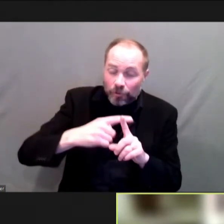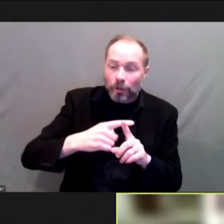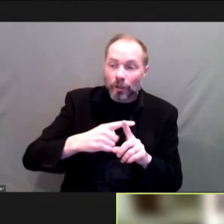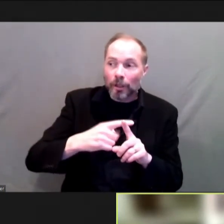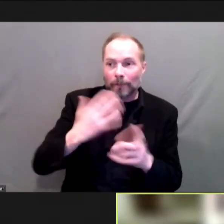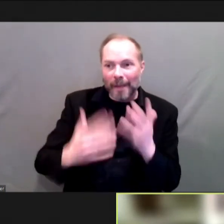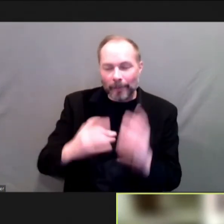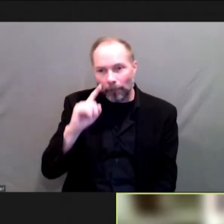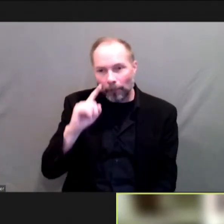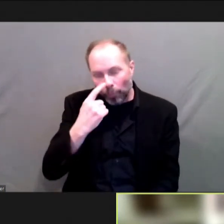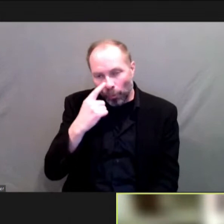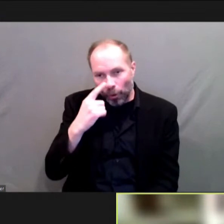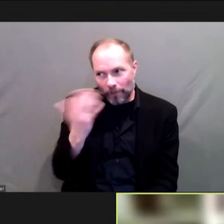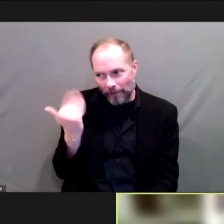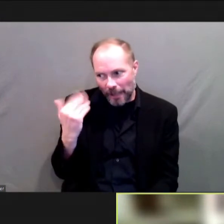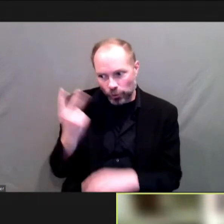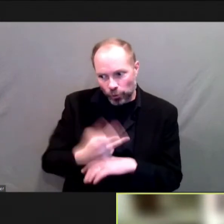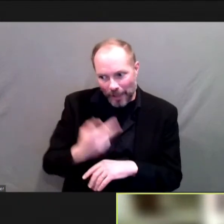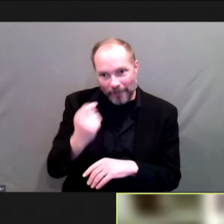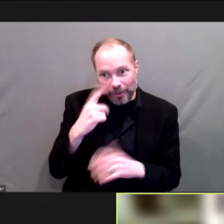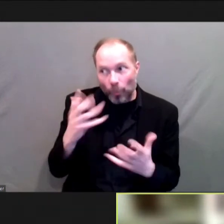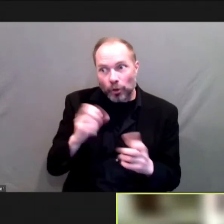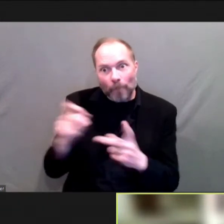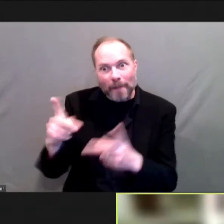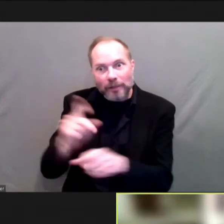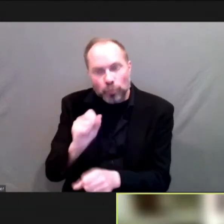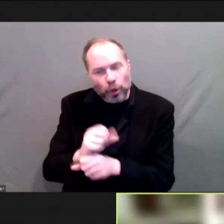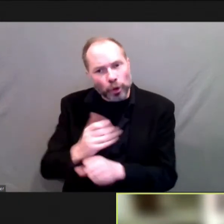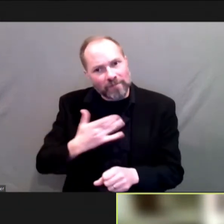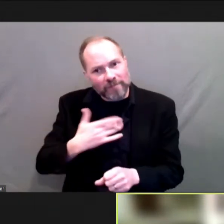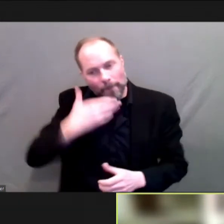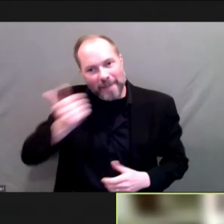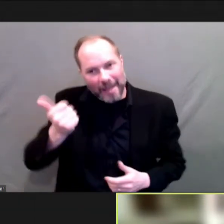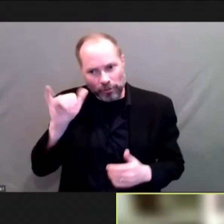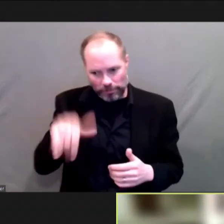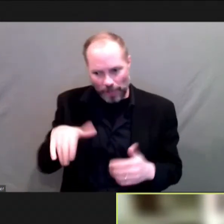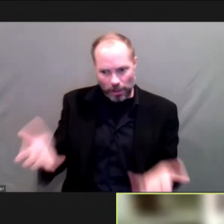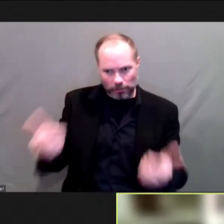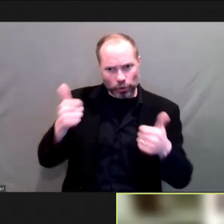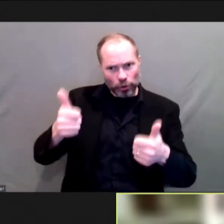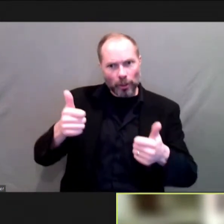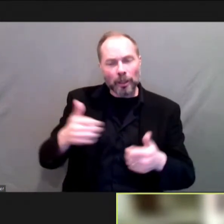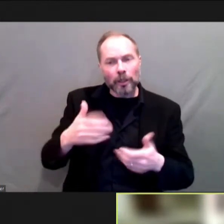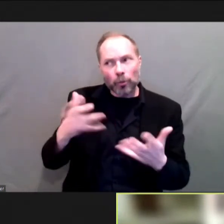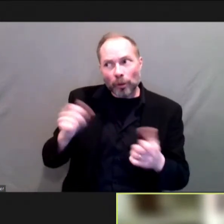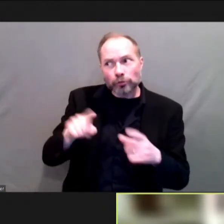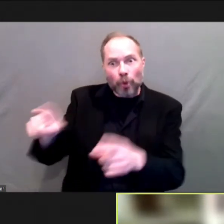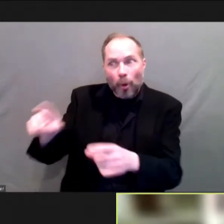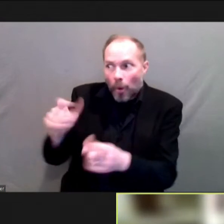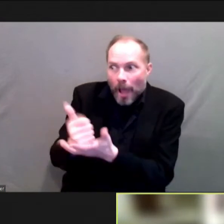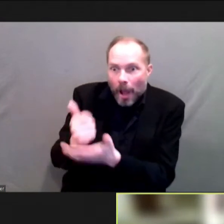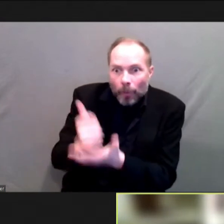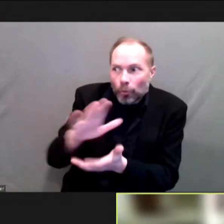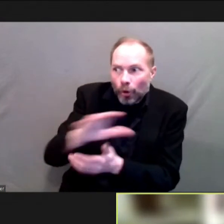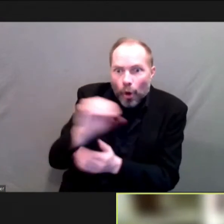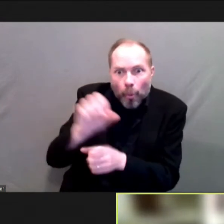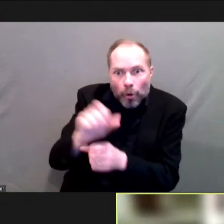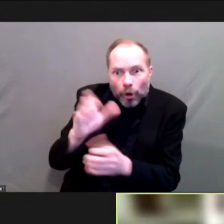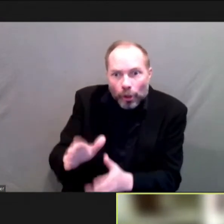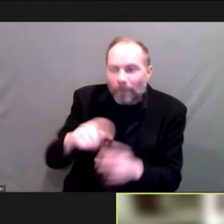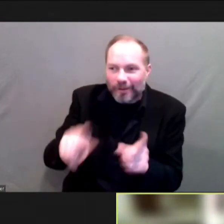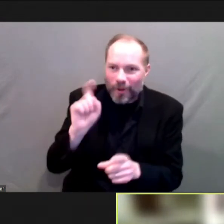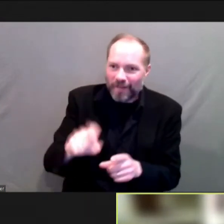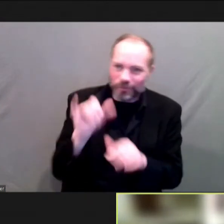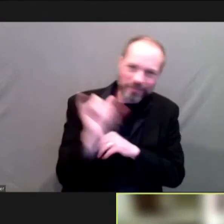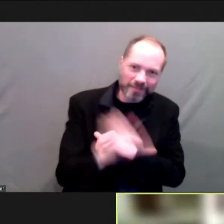the last 2 days because you really want to get back to your work to help your colleagues out, but you have to stay in. I think that's